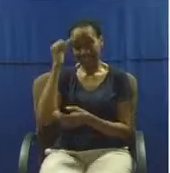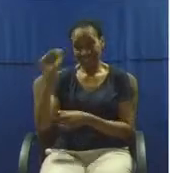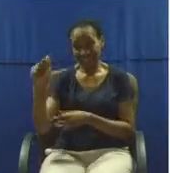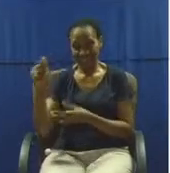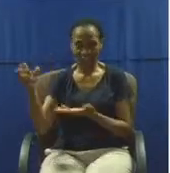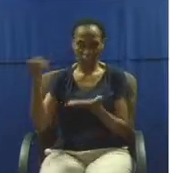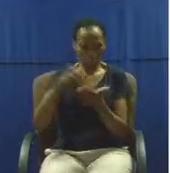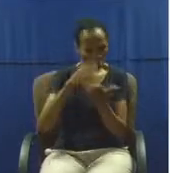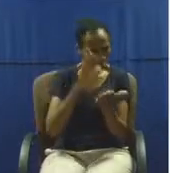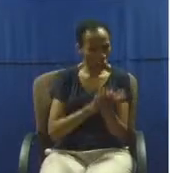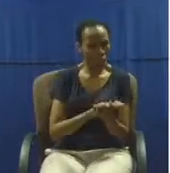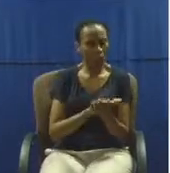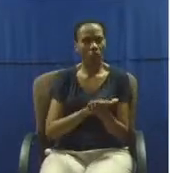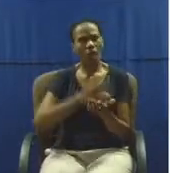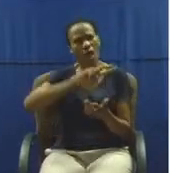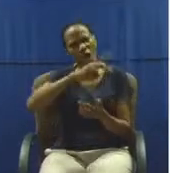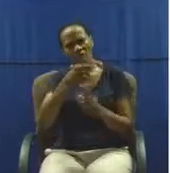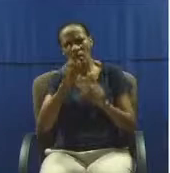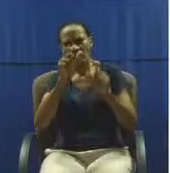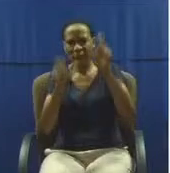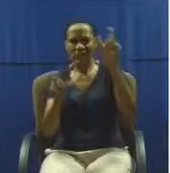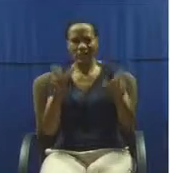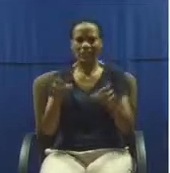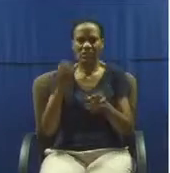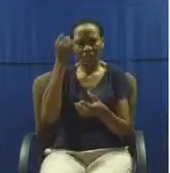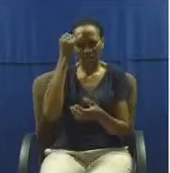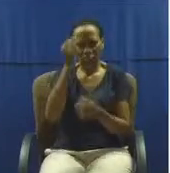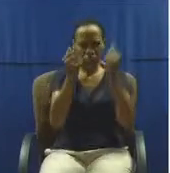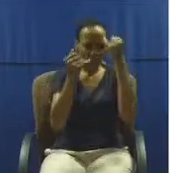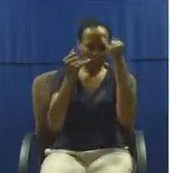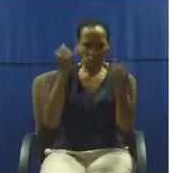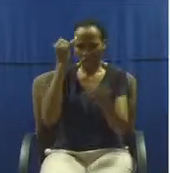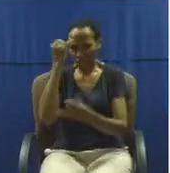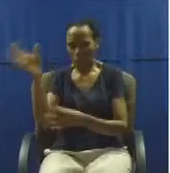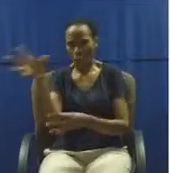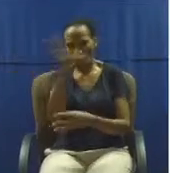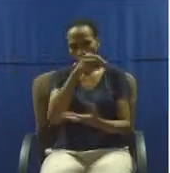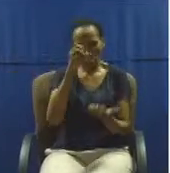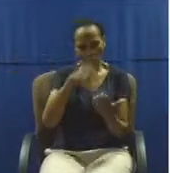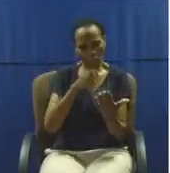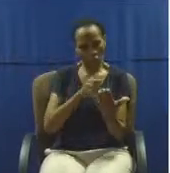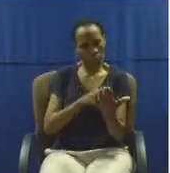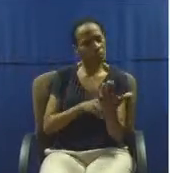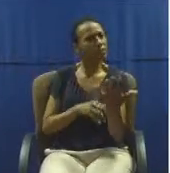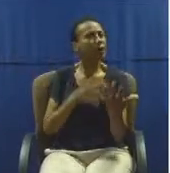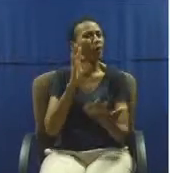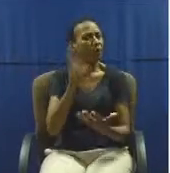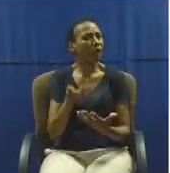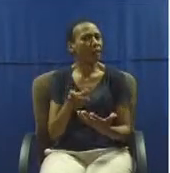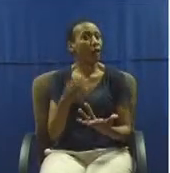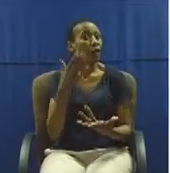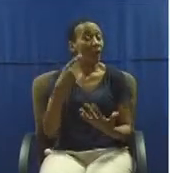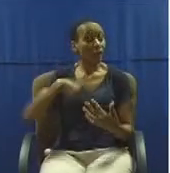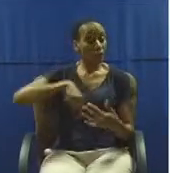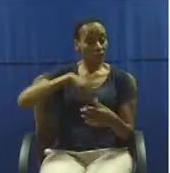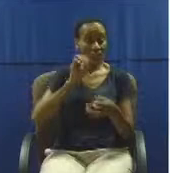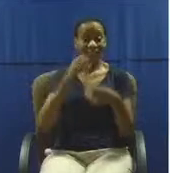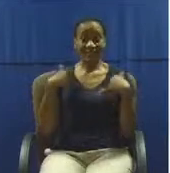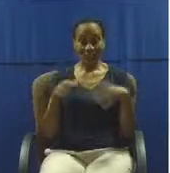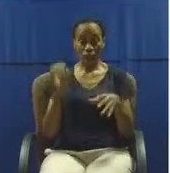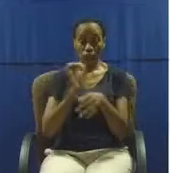other proposals. So all that will be put together in the consultation process that is going to